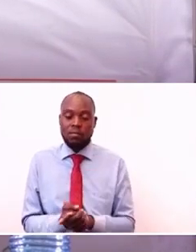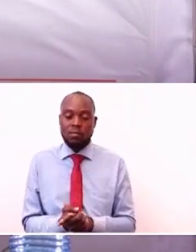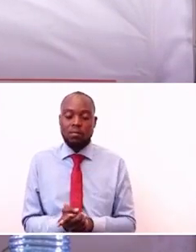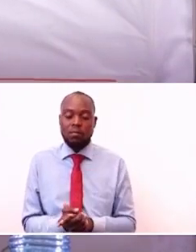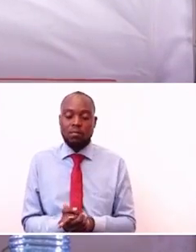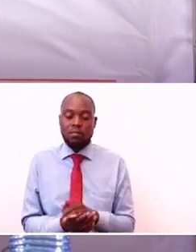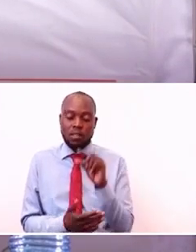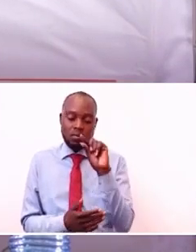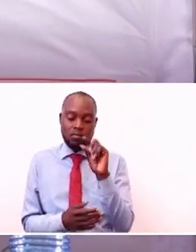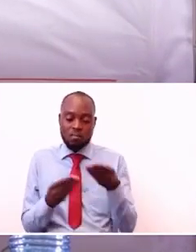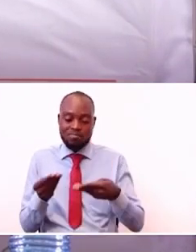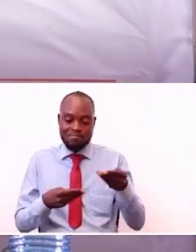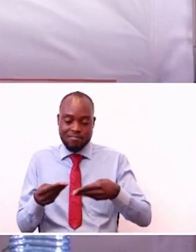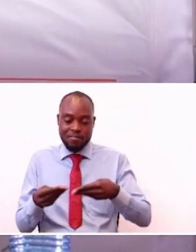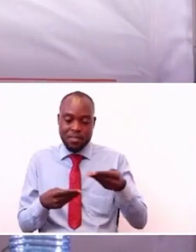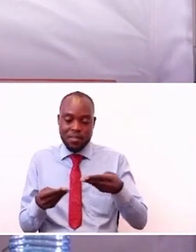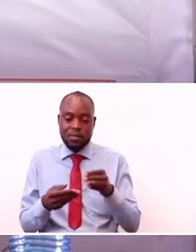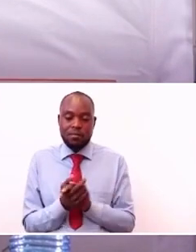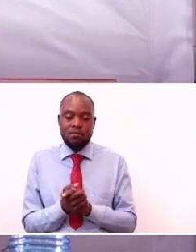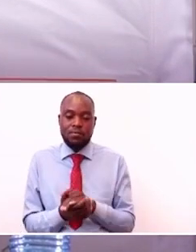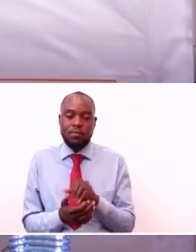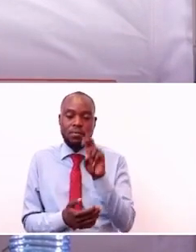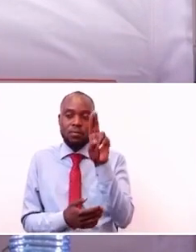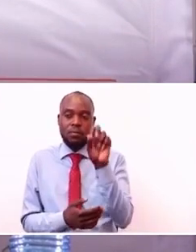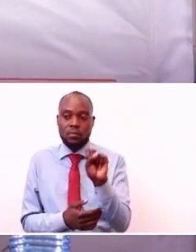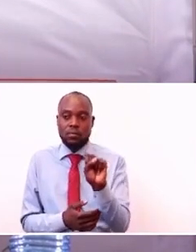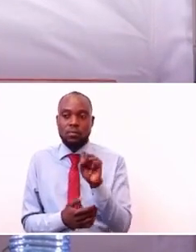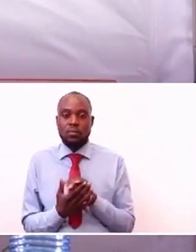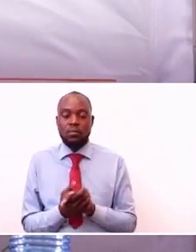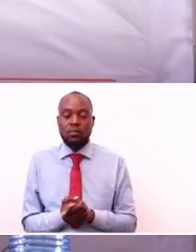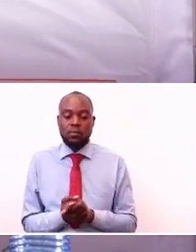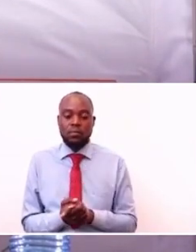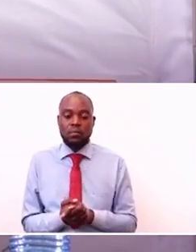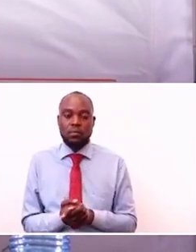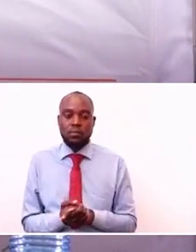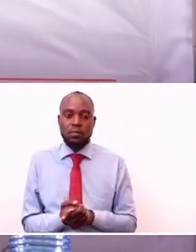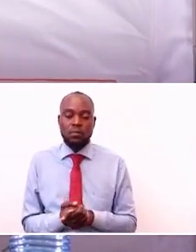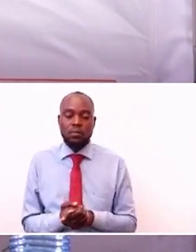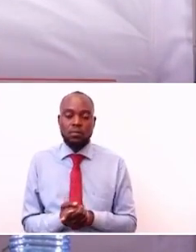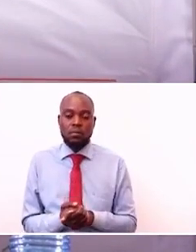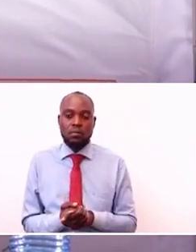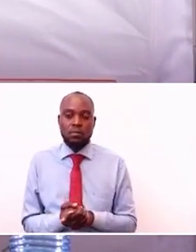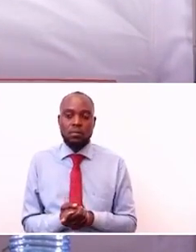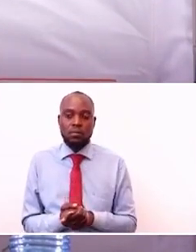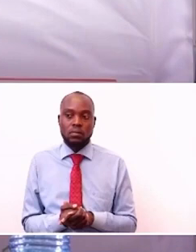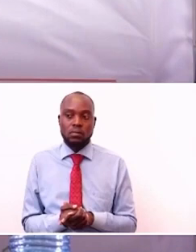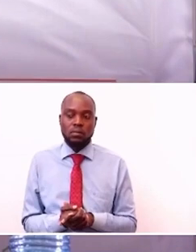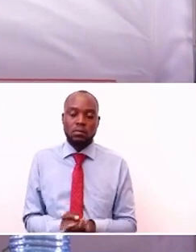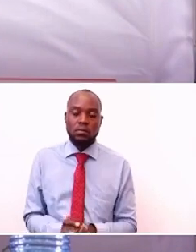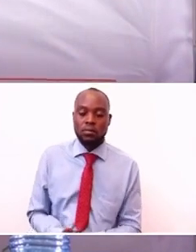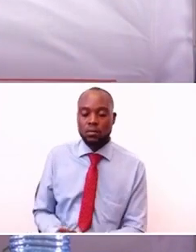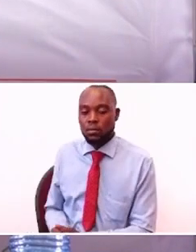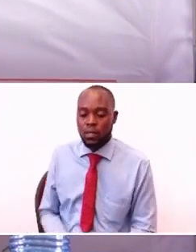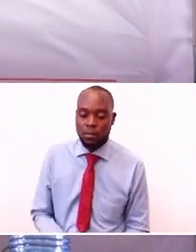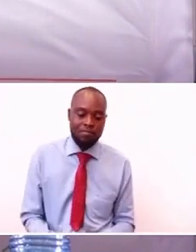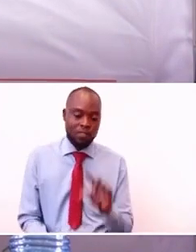Small Business Administration in the US? SBA? Anyone? The Small